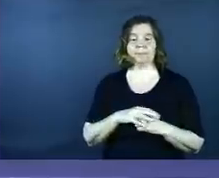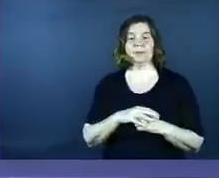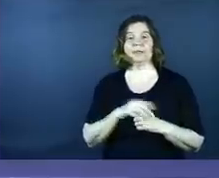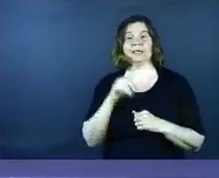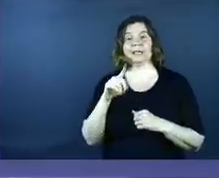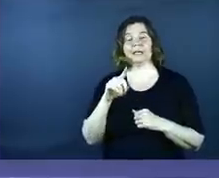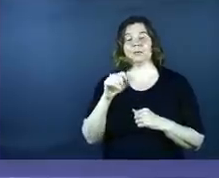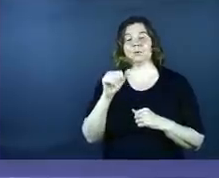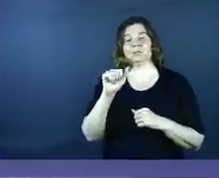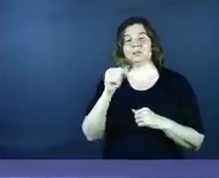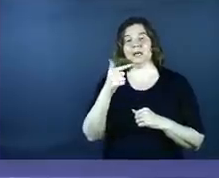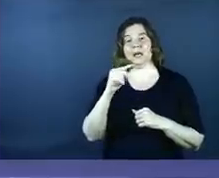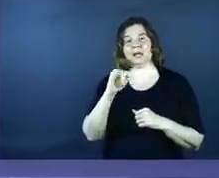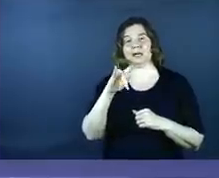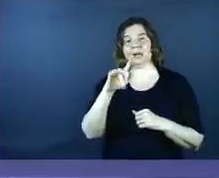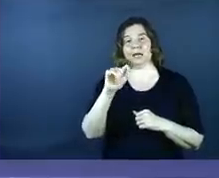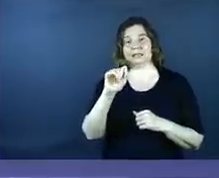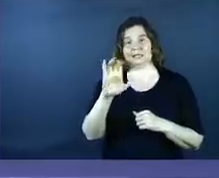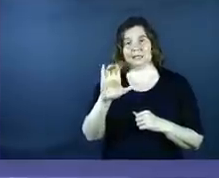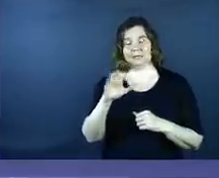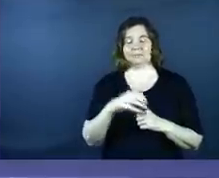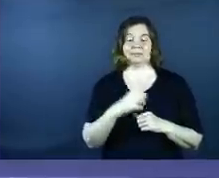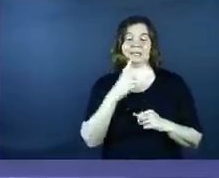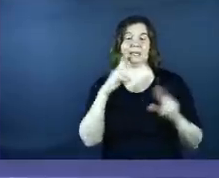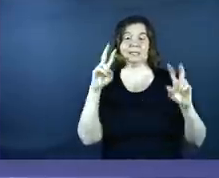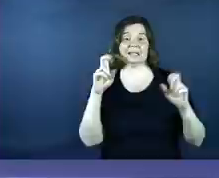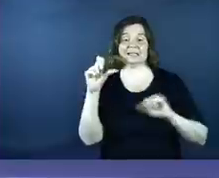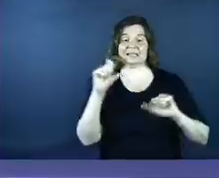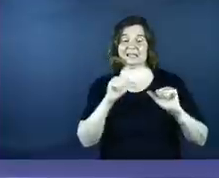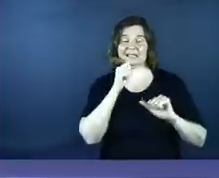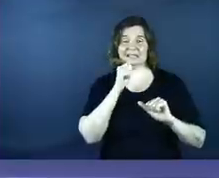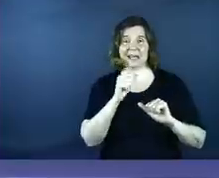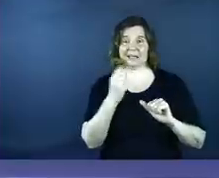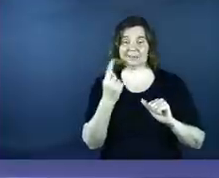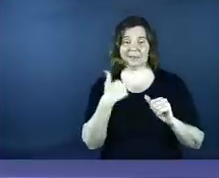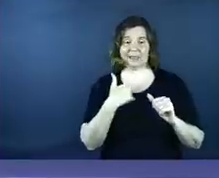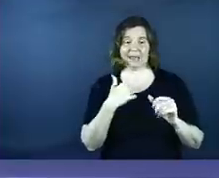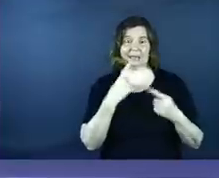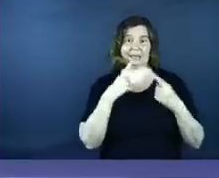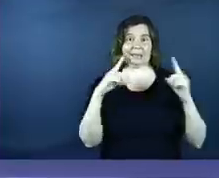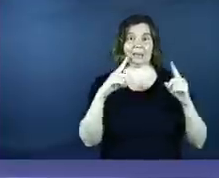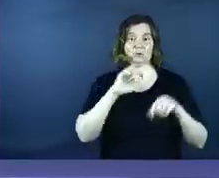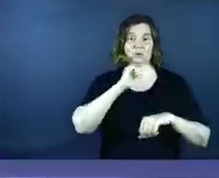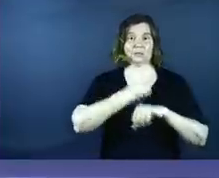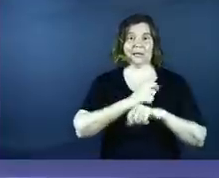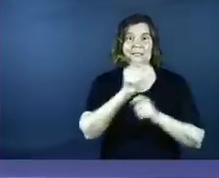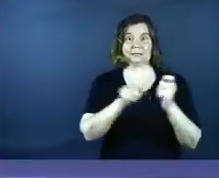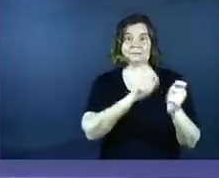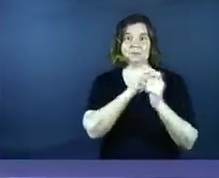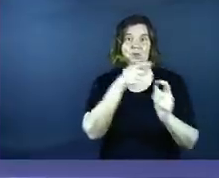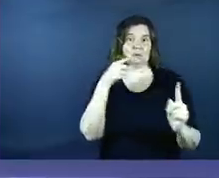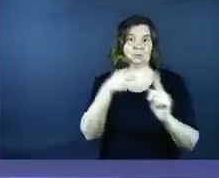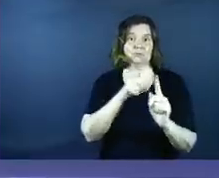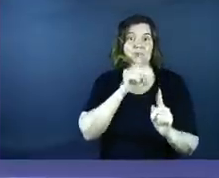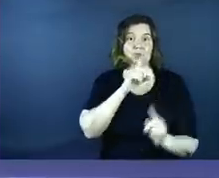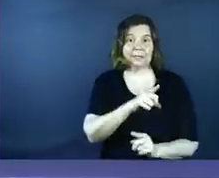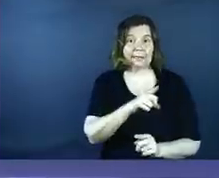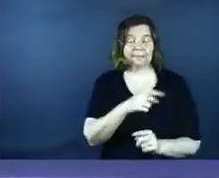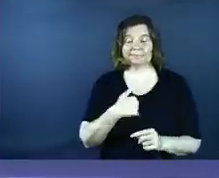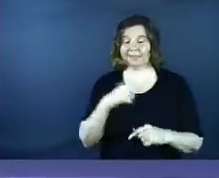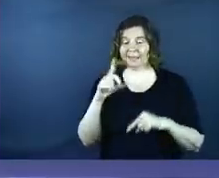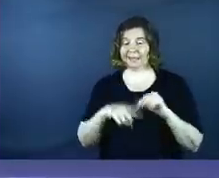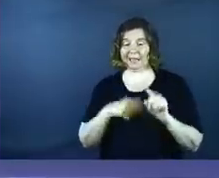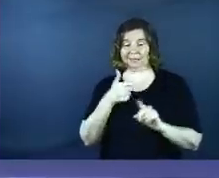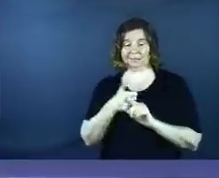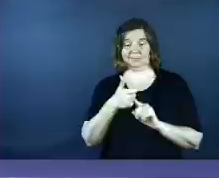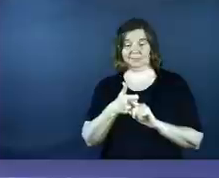agnostic. Stephen Gould said this. He said, science is not a discipline that claims to establish certainty. Science simply cannot, by